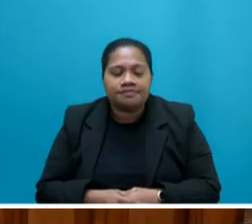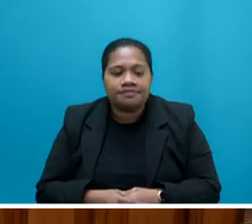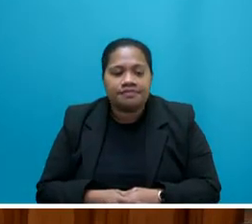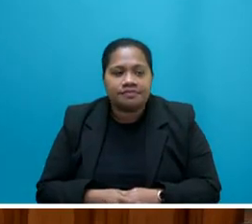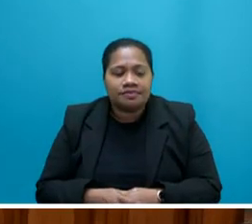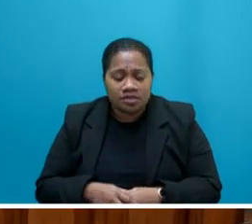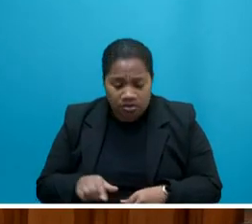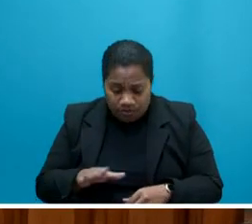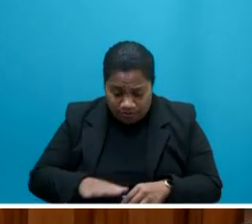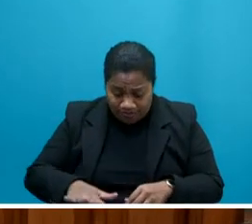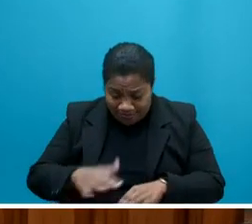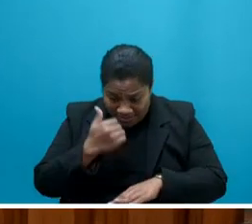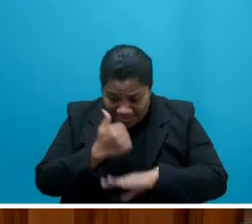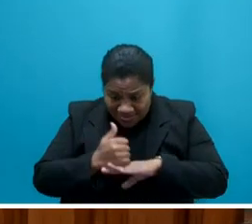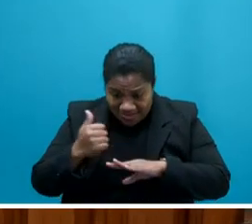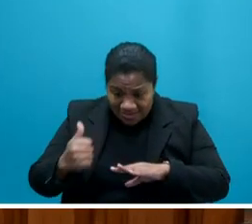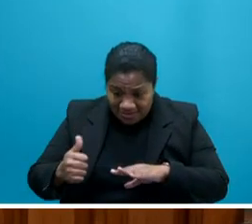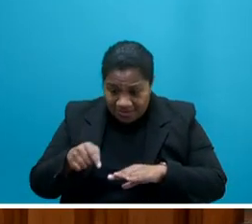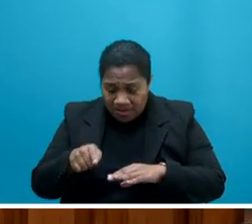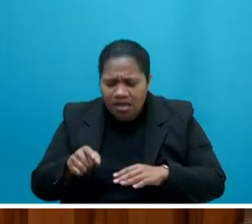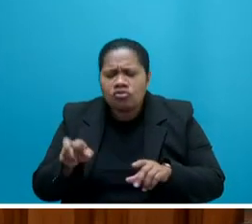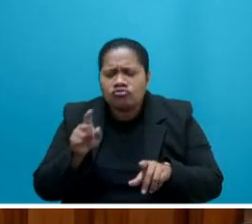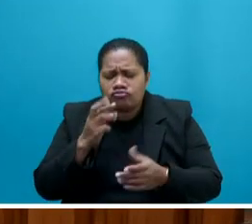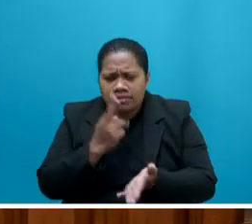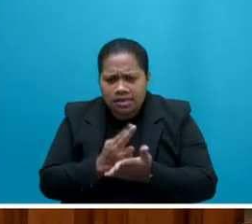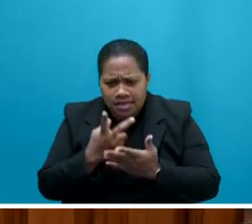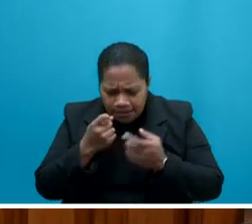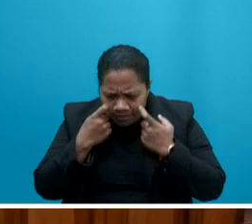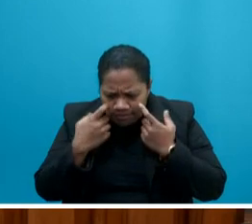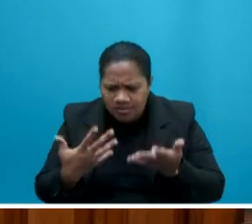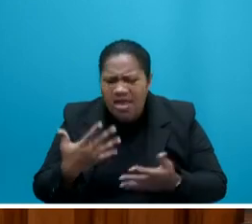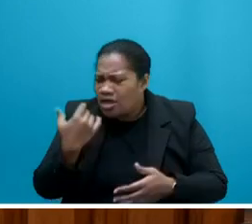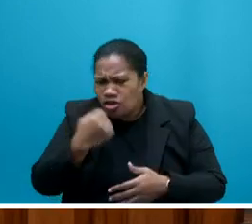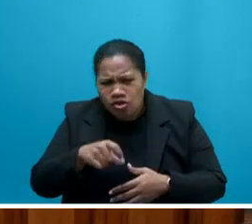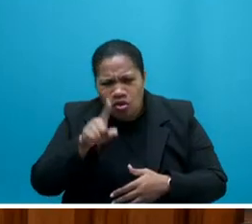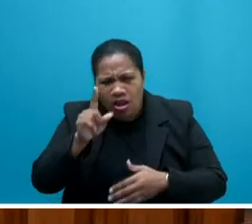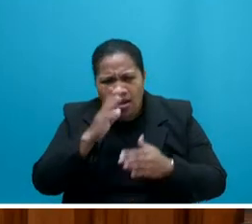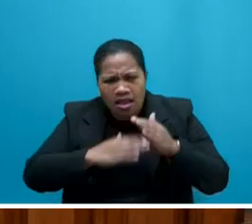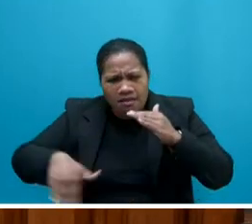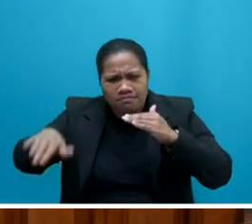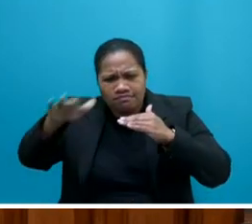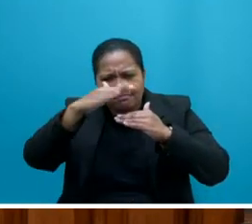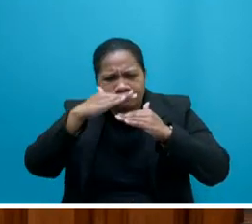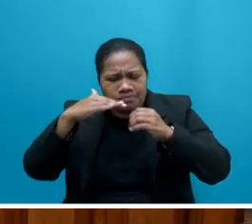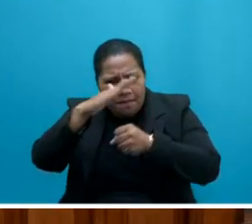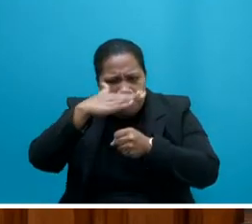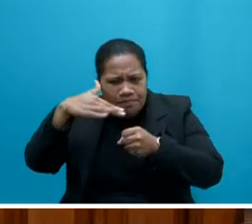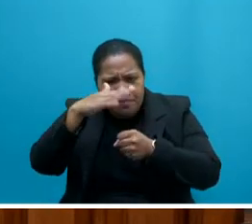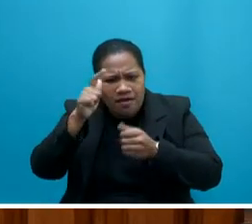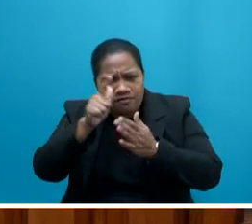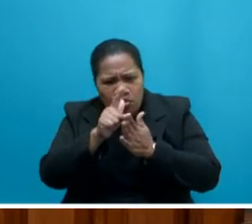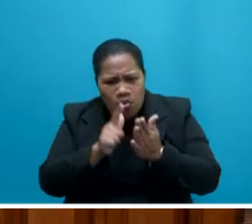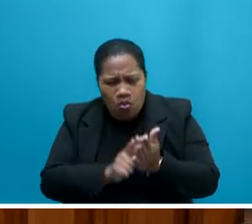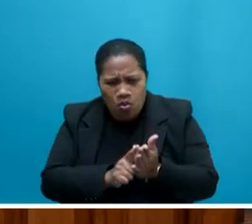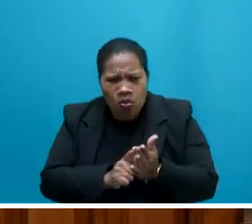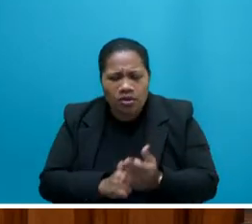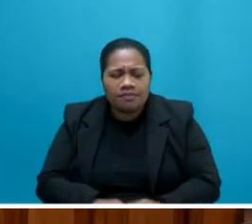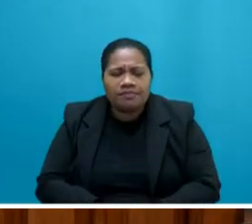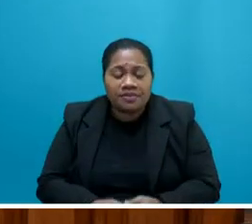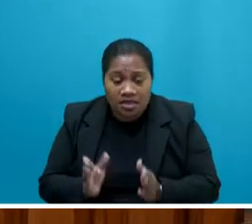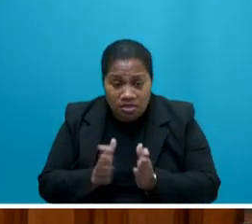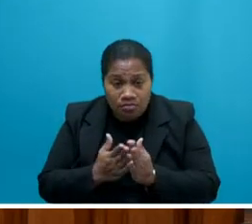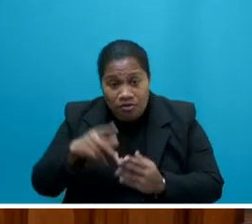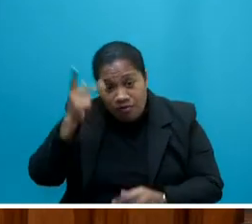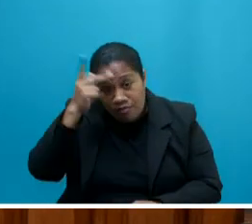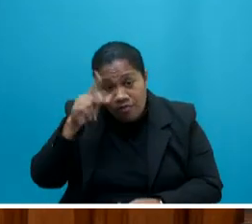government and its leadership can be easily reflected upon, and no one is above the law. As fittingly written in the book of Proverbs, chapter